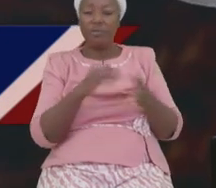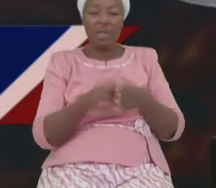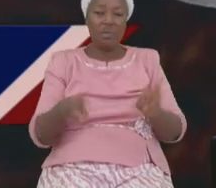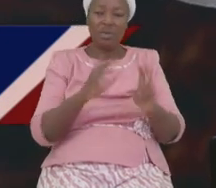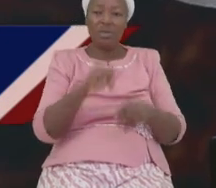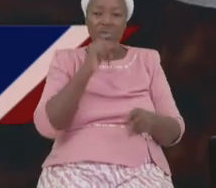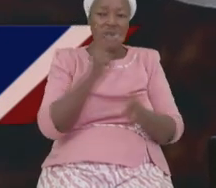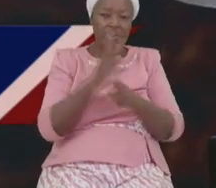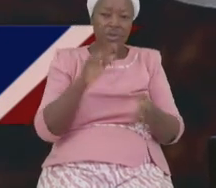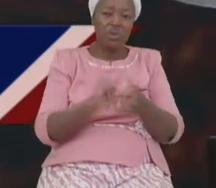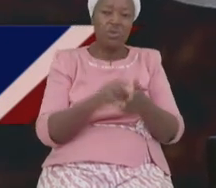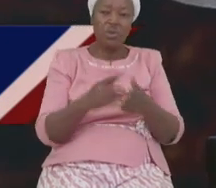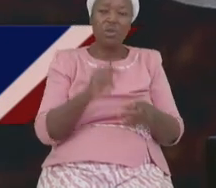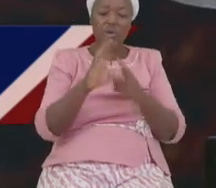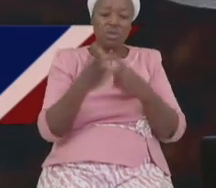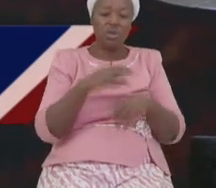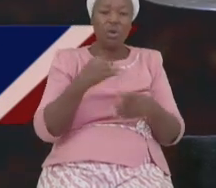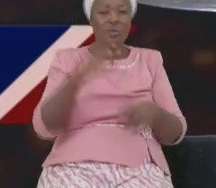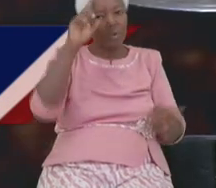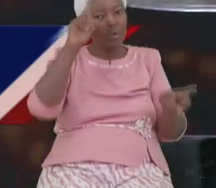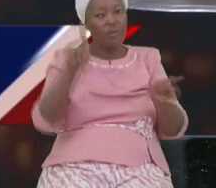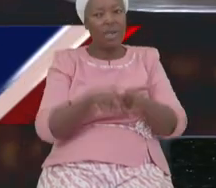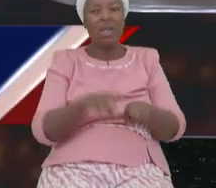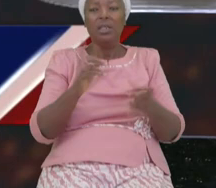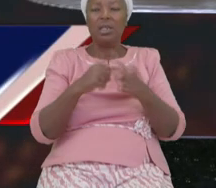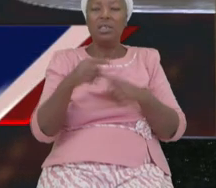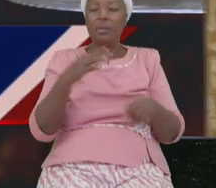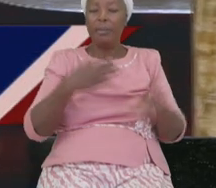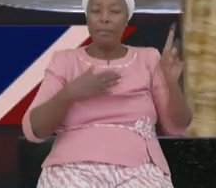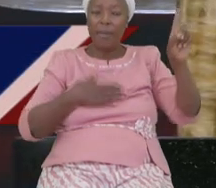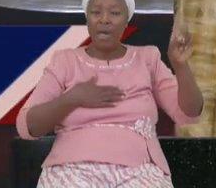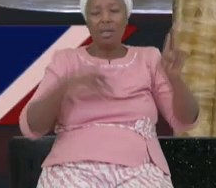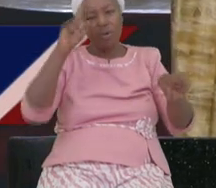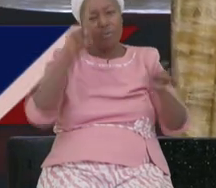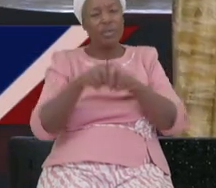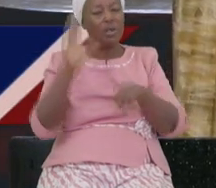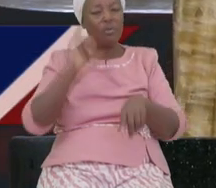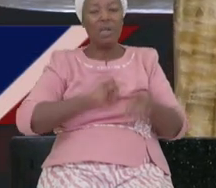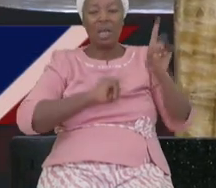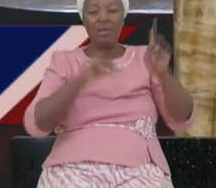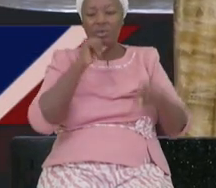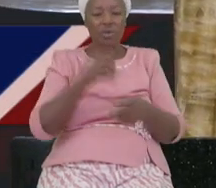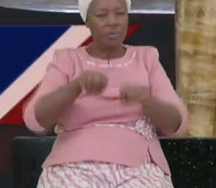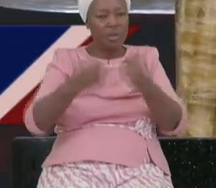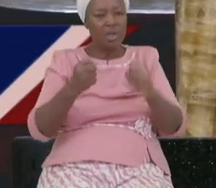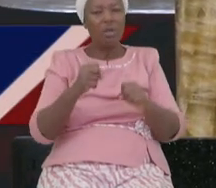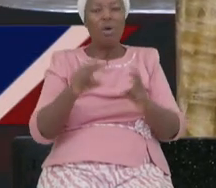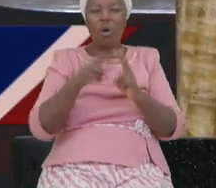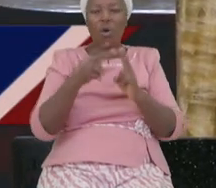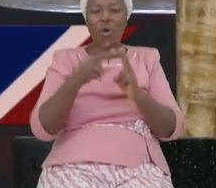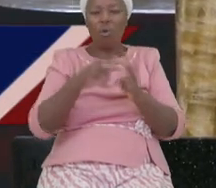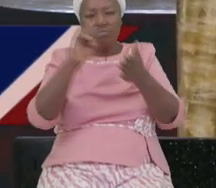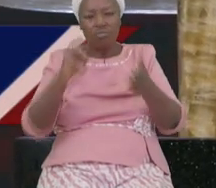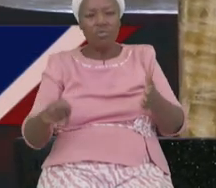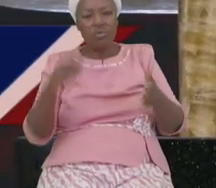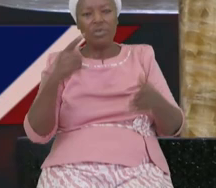to the terms of the covenant. It says, my covenant will I not break nor alter the thing